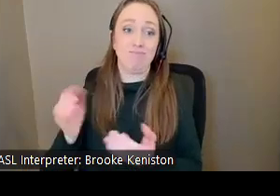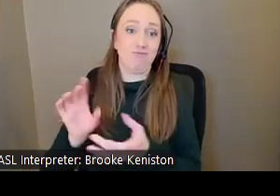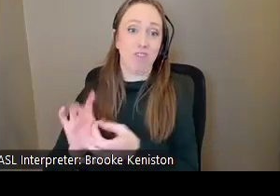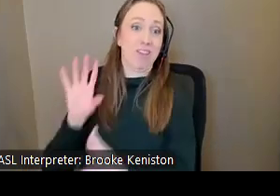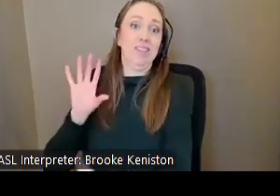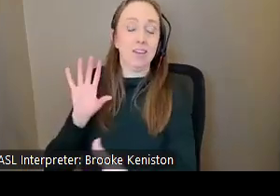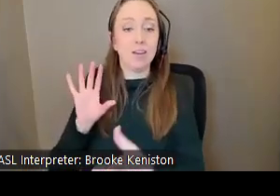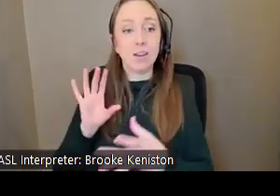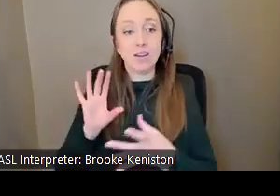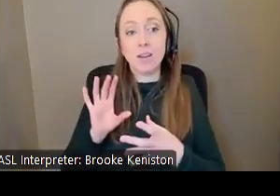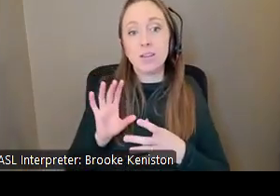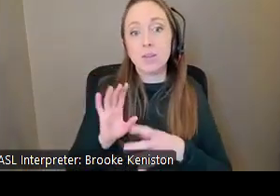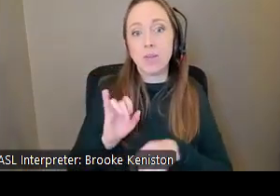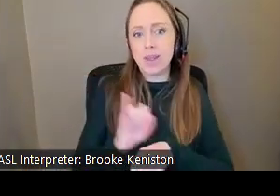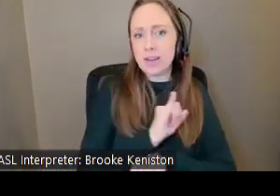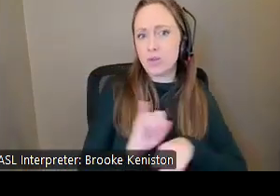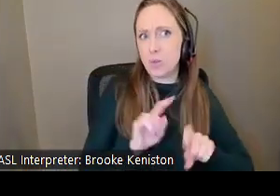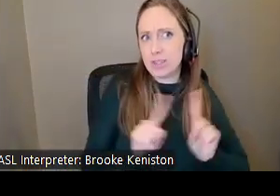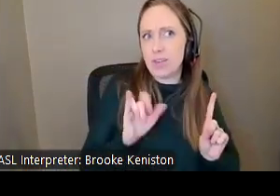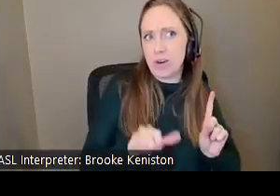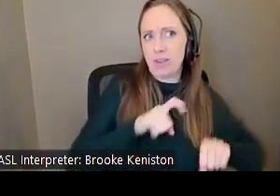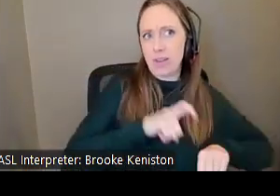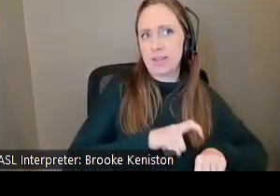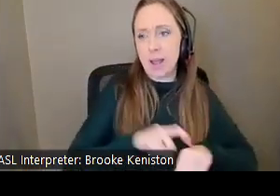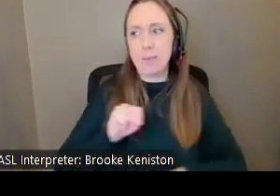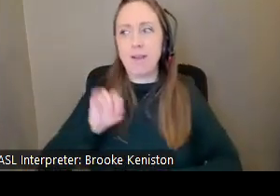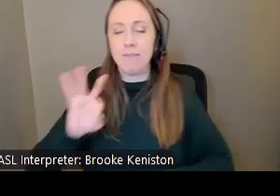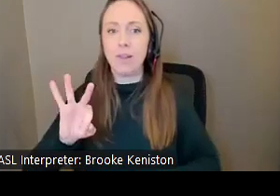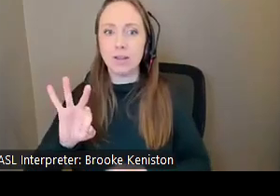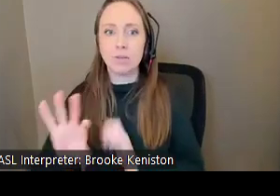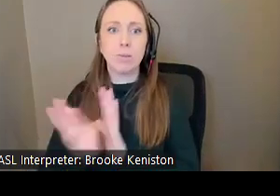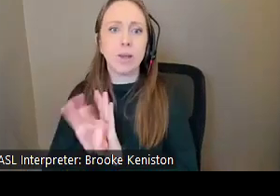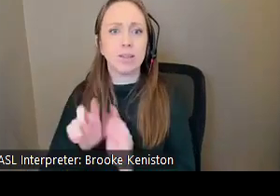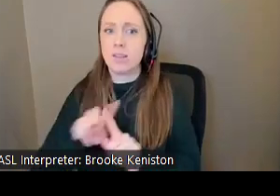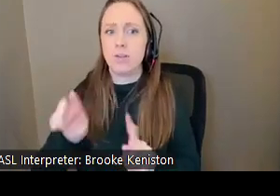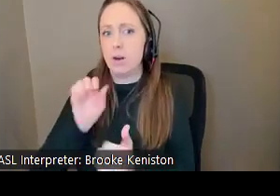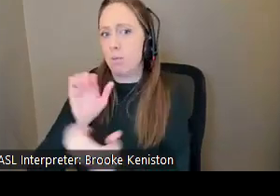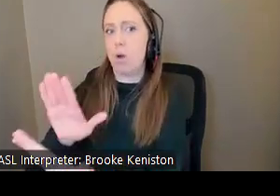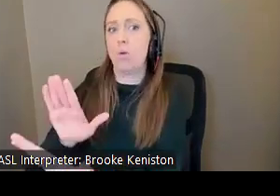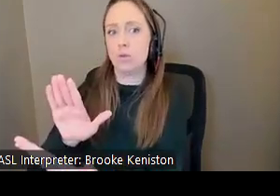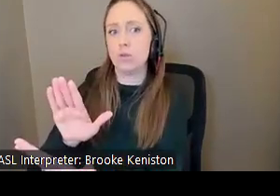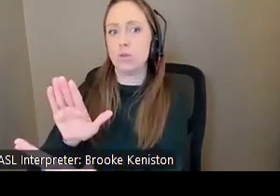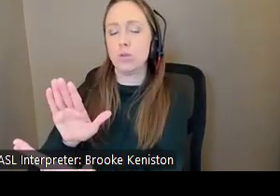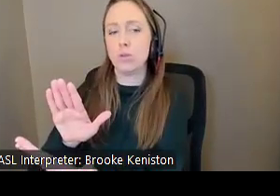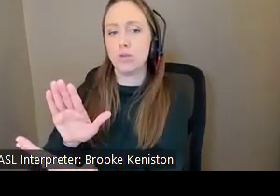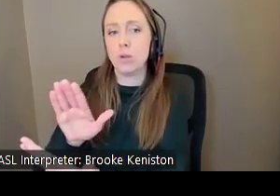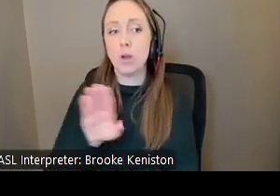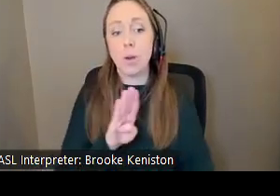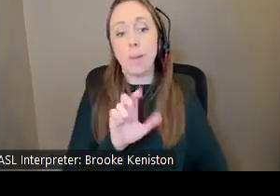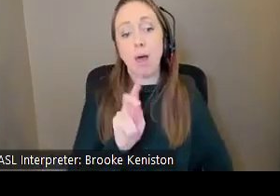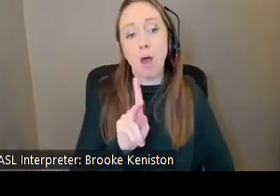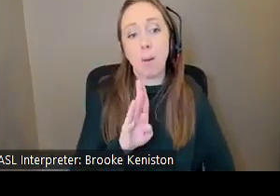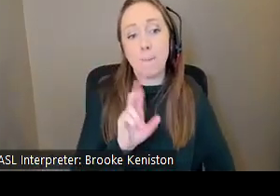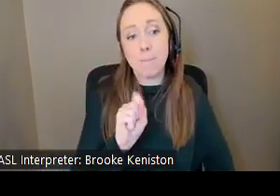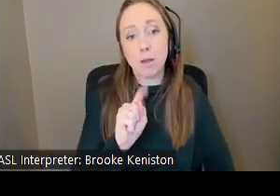of where the industries were. They weren't kind of captive to their structure. For Blockbuster, I think they were